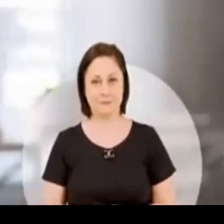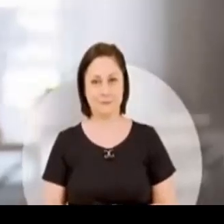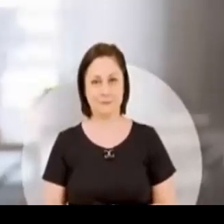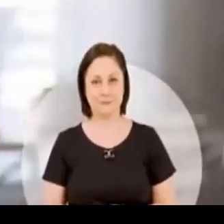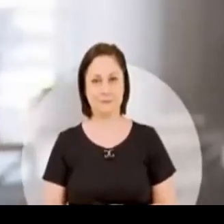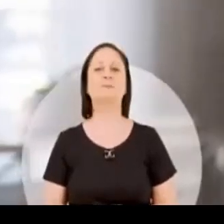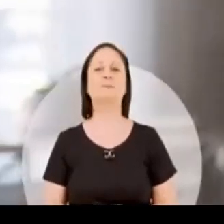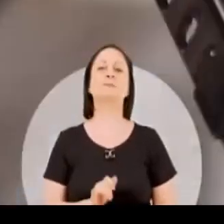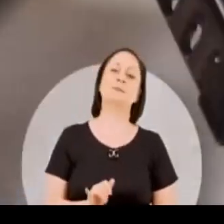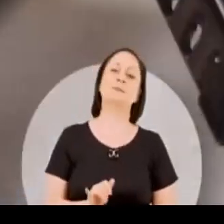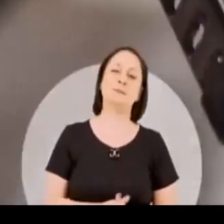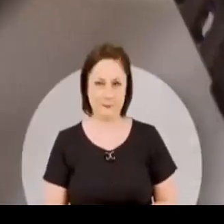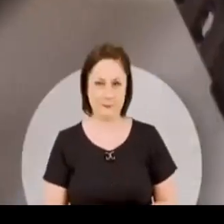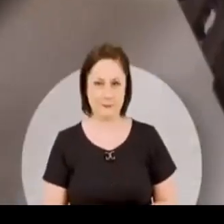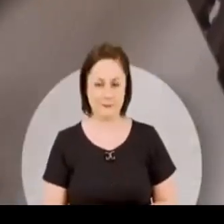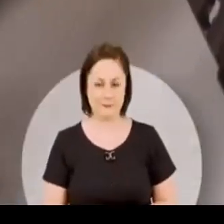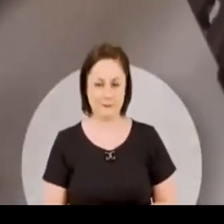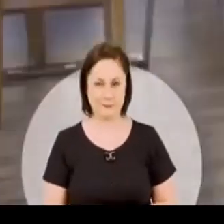Oh.